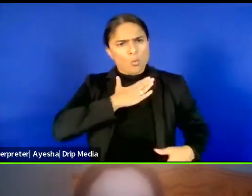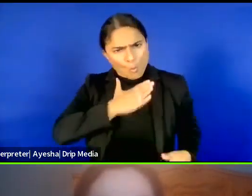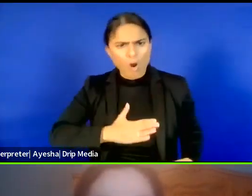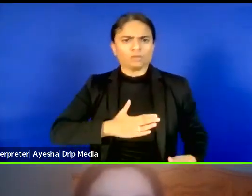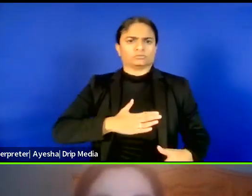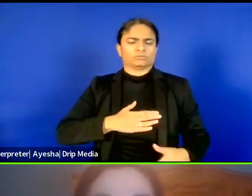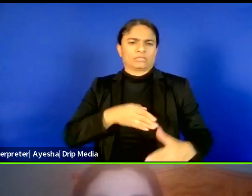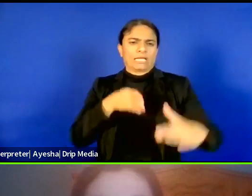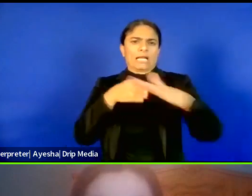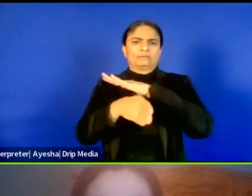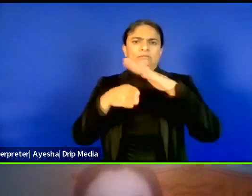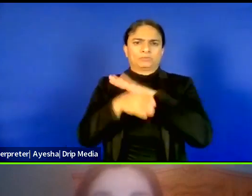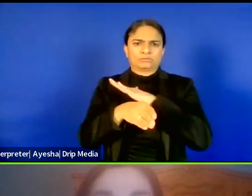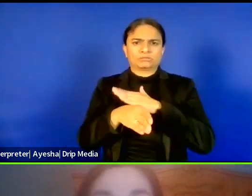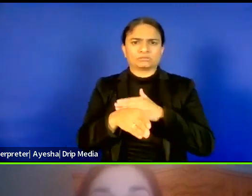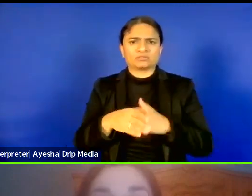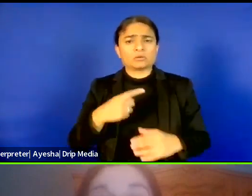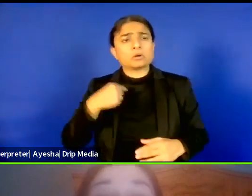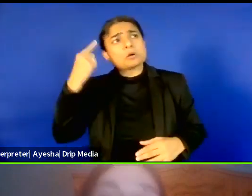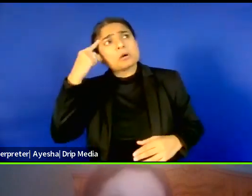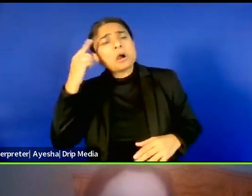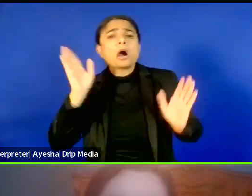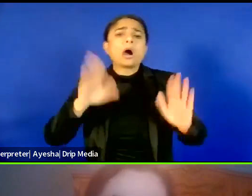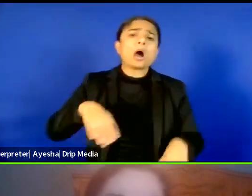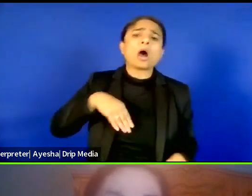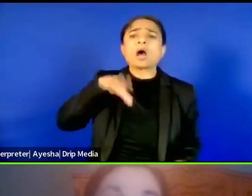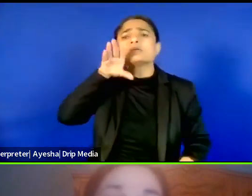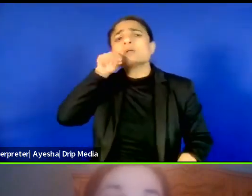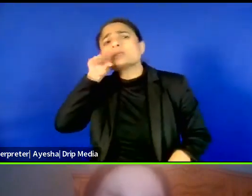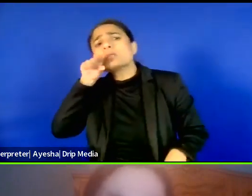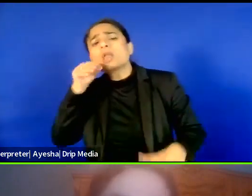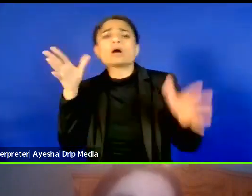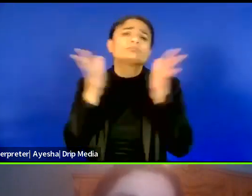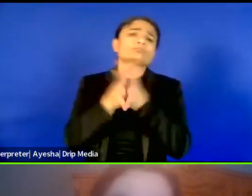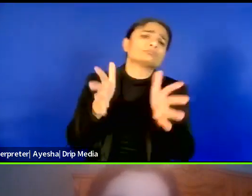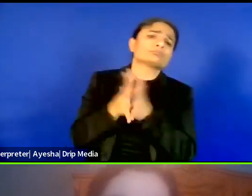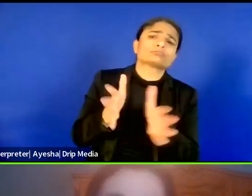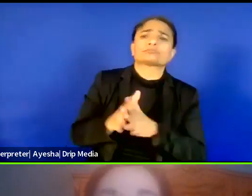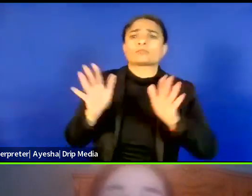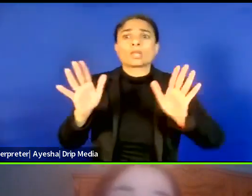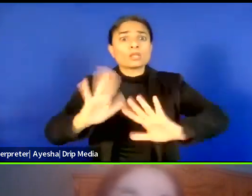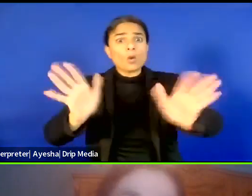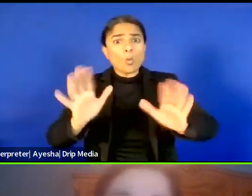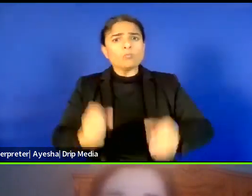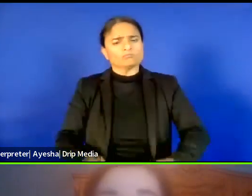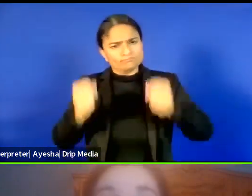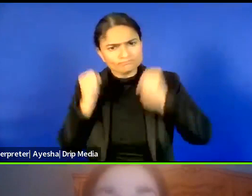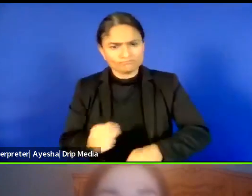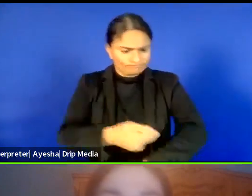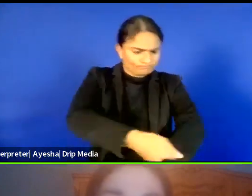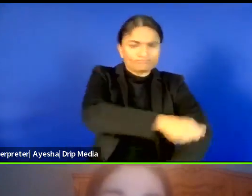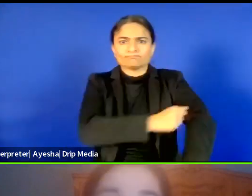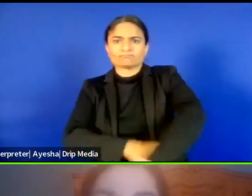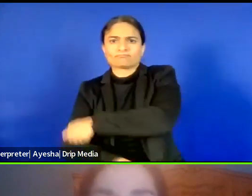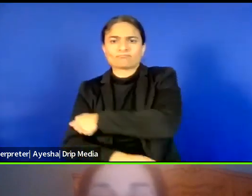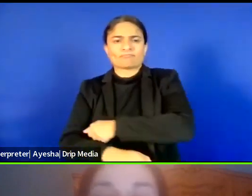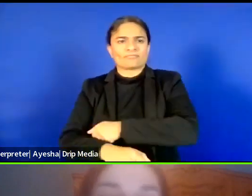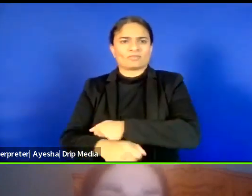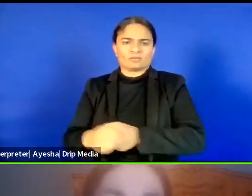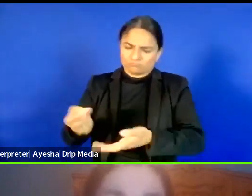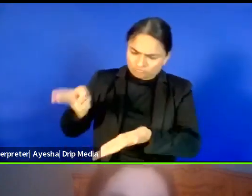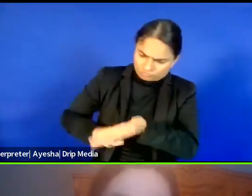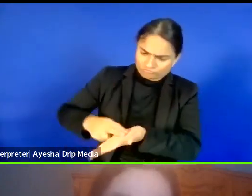talking about including us, but you were putting those words to action. And related to what Amanda was saying